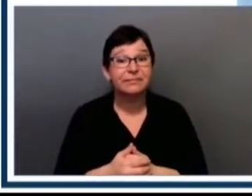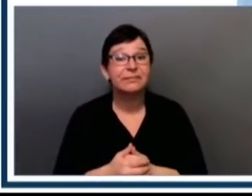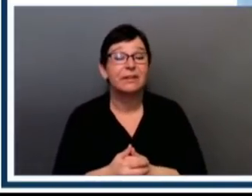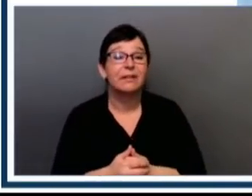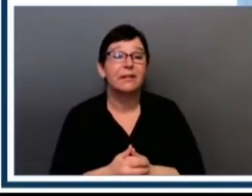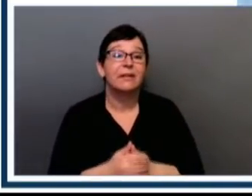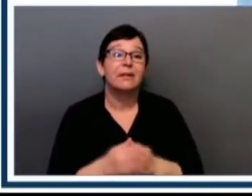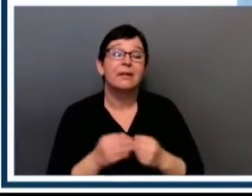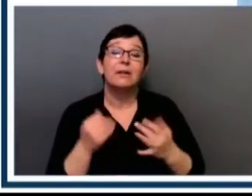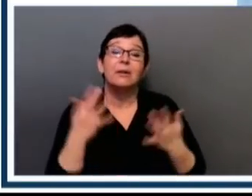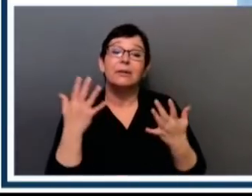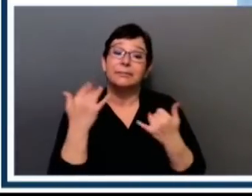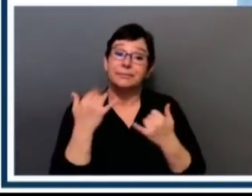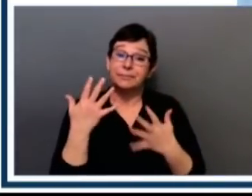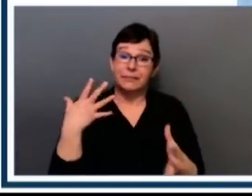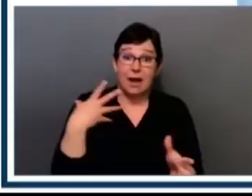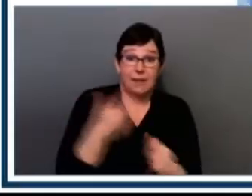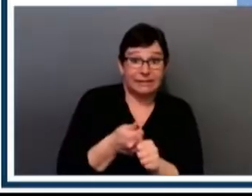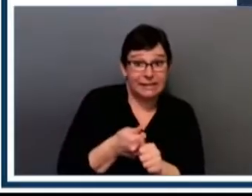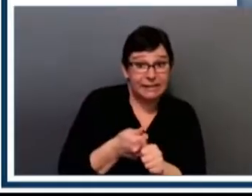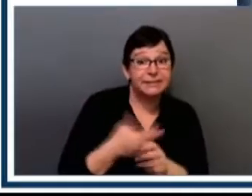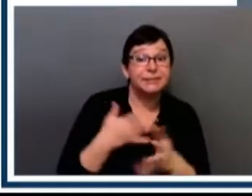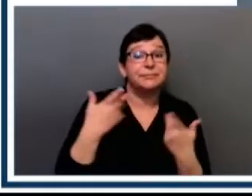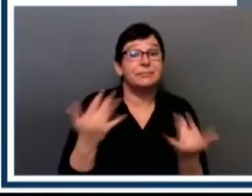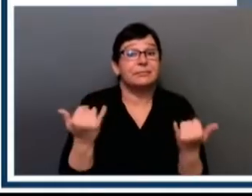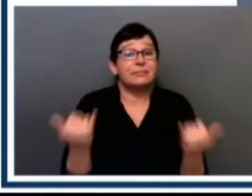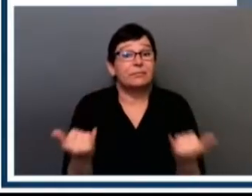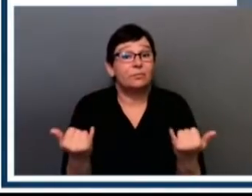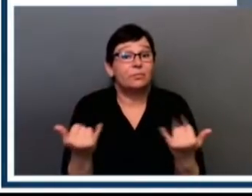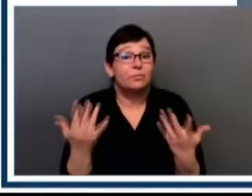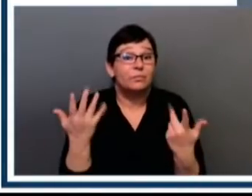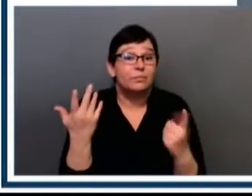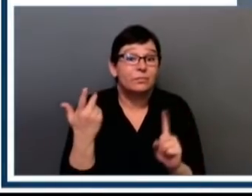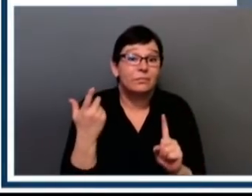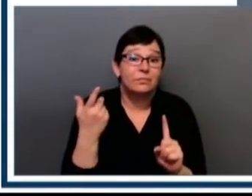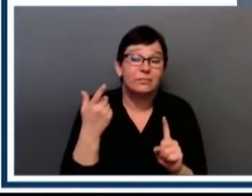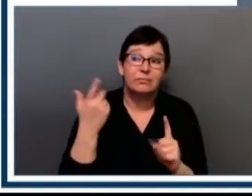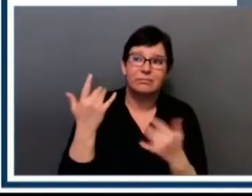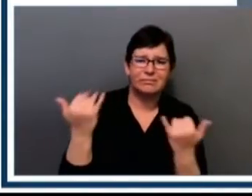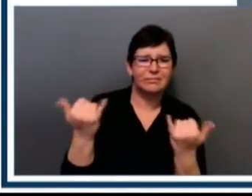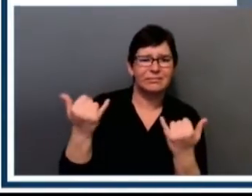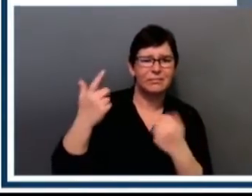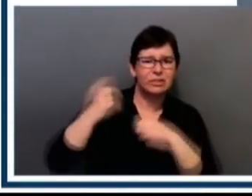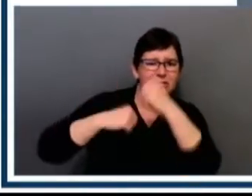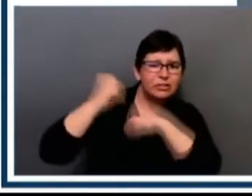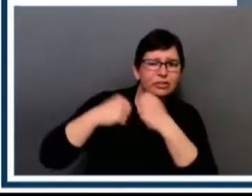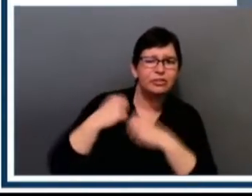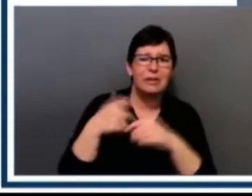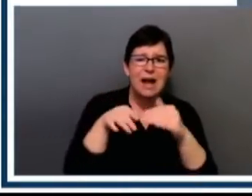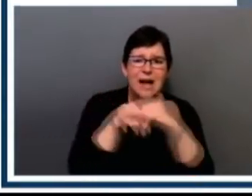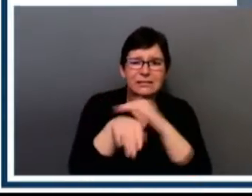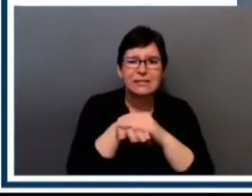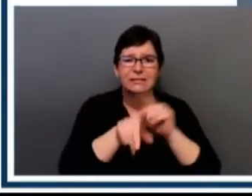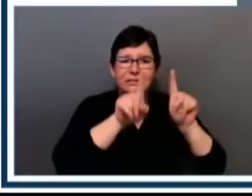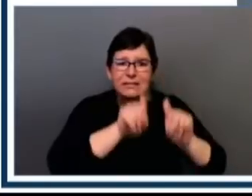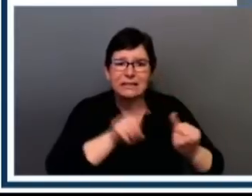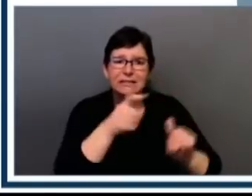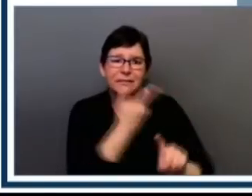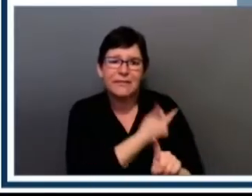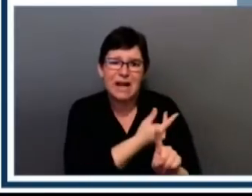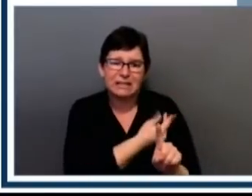will that change? So two things. Our vaccine program is going to be in place for several months because we still have, we